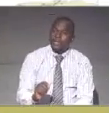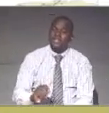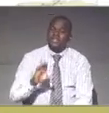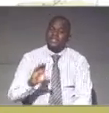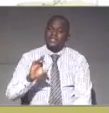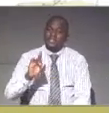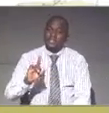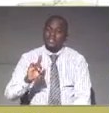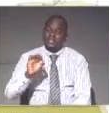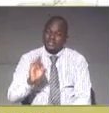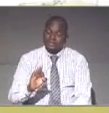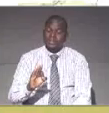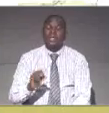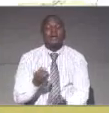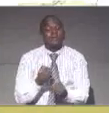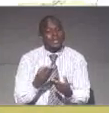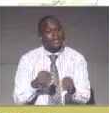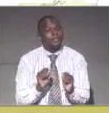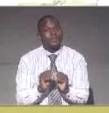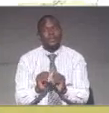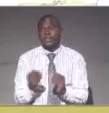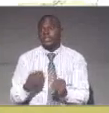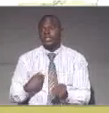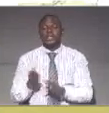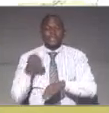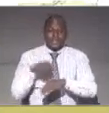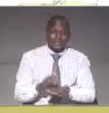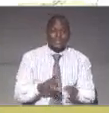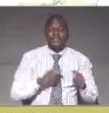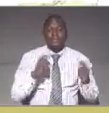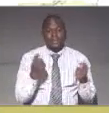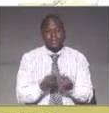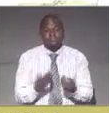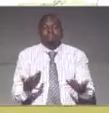then. And we have held meetings. There was a team sent here,